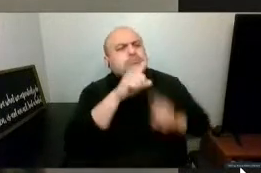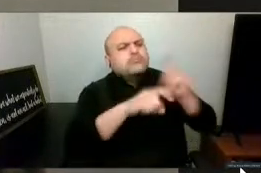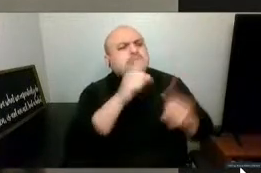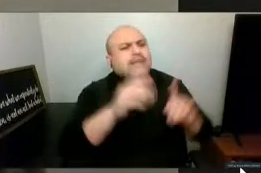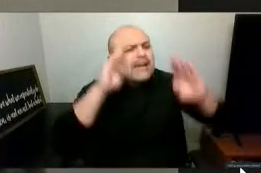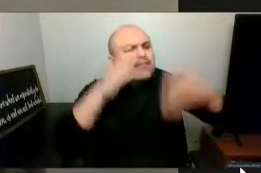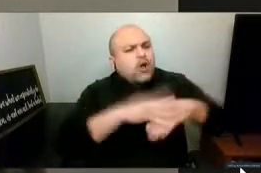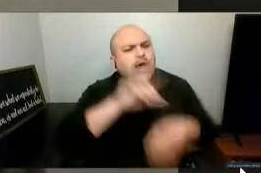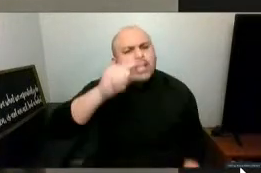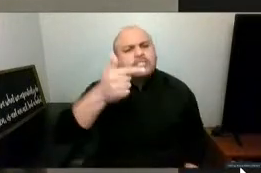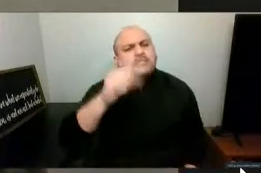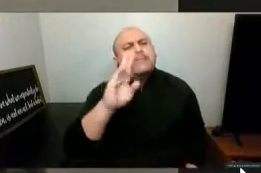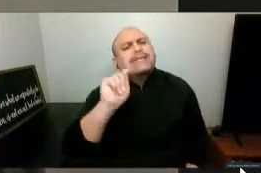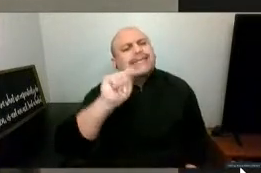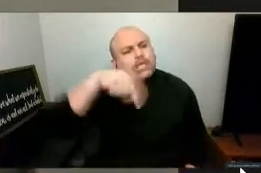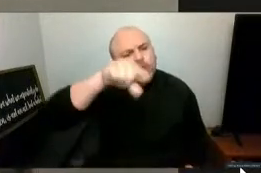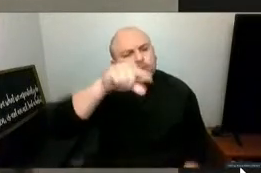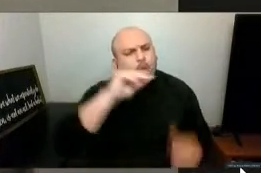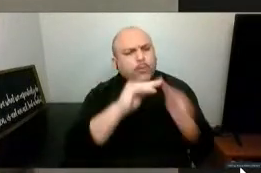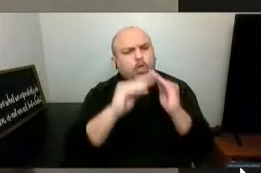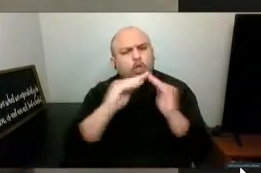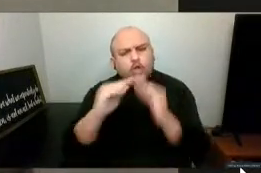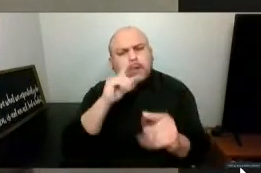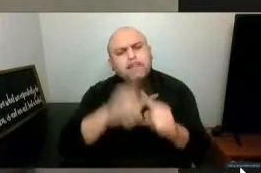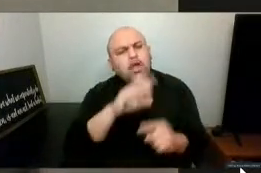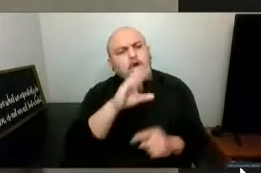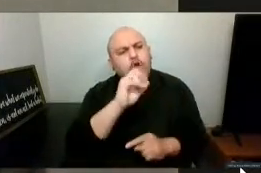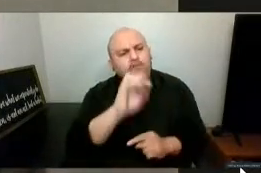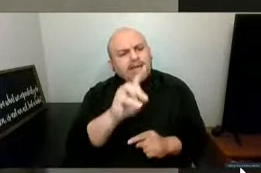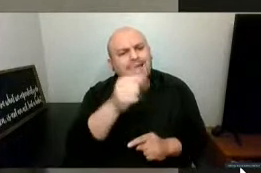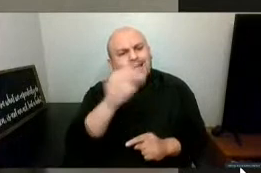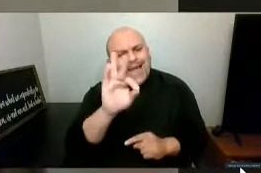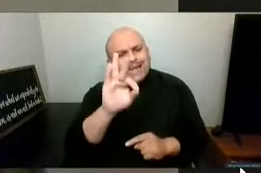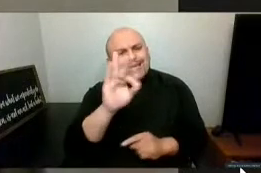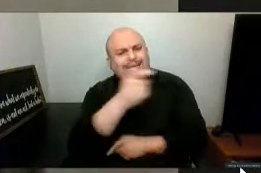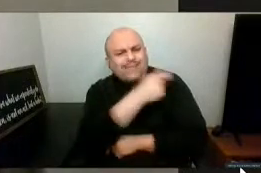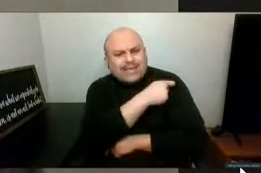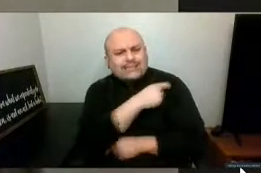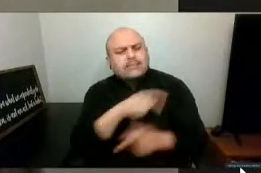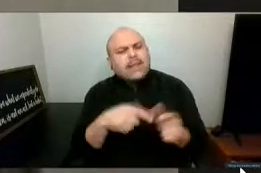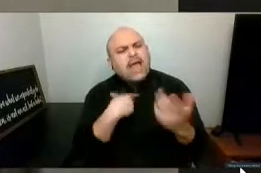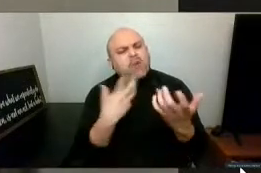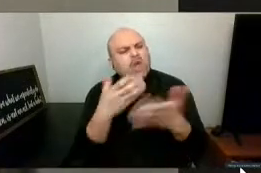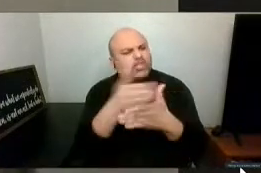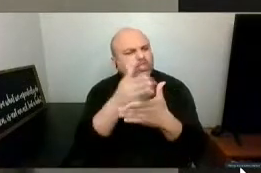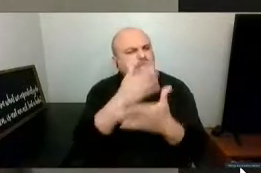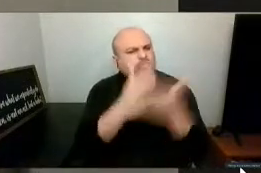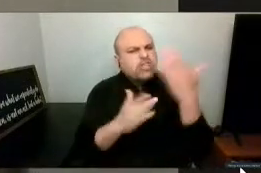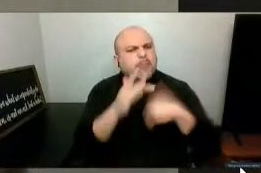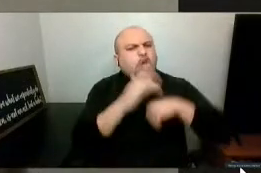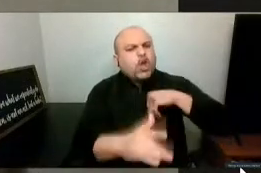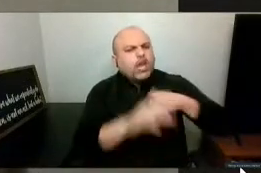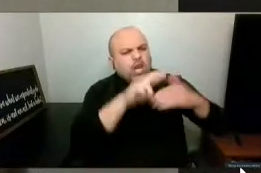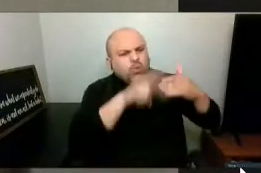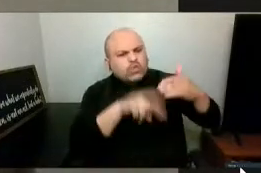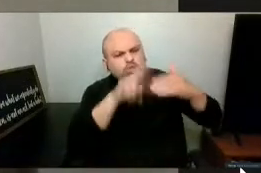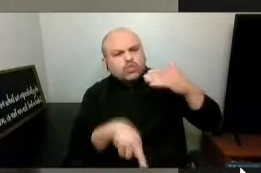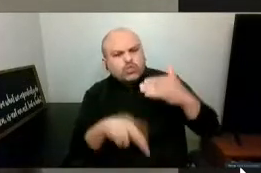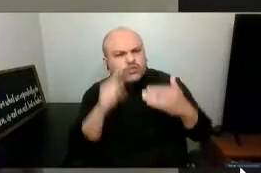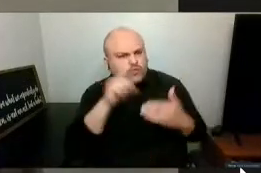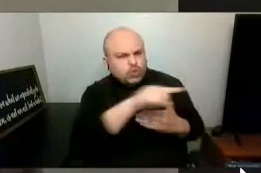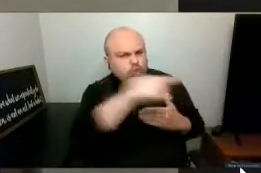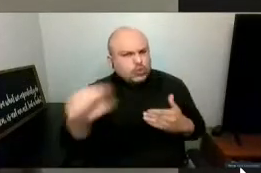LGBTQ community and the COVID-19 vaccine. And I wanted to share some early results with you right away.